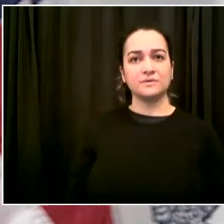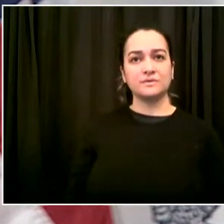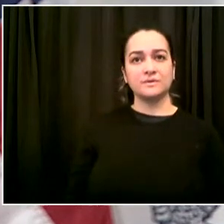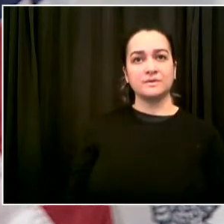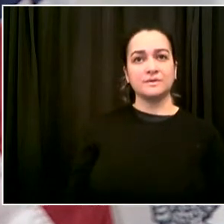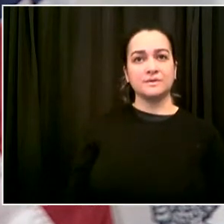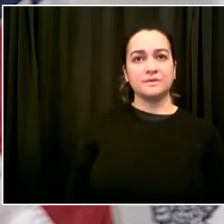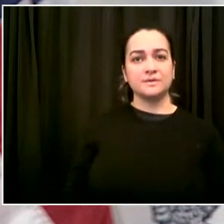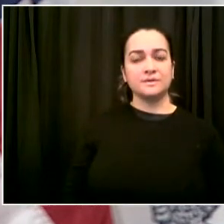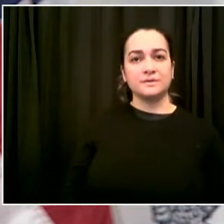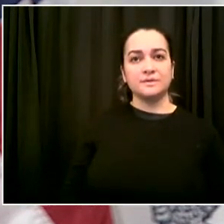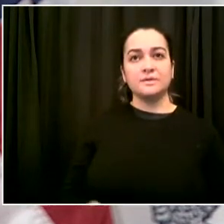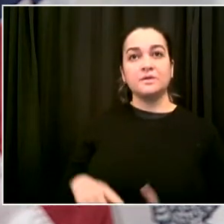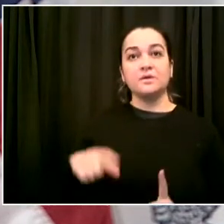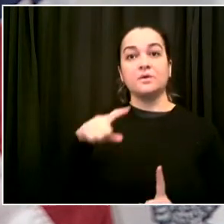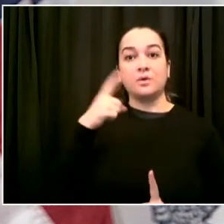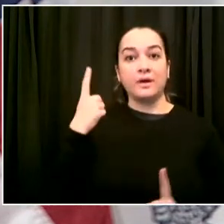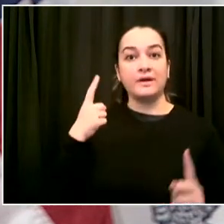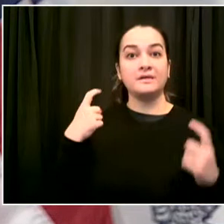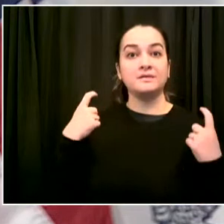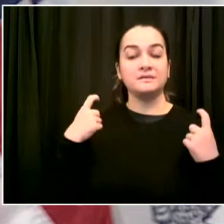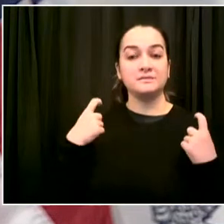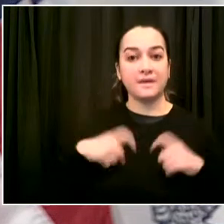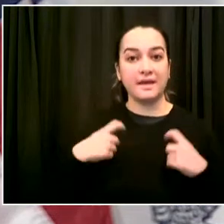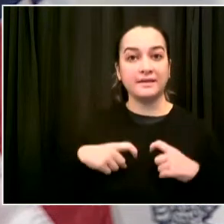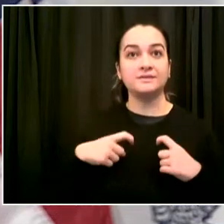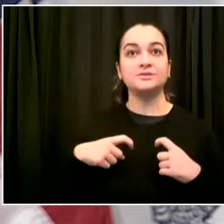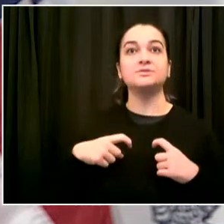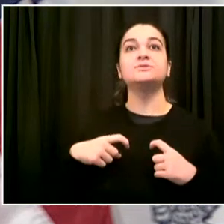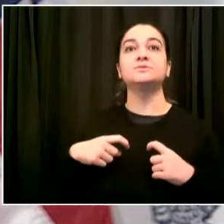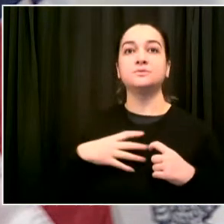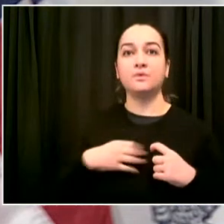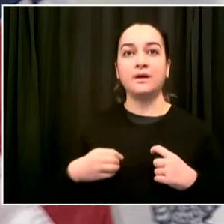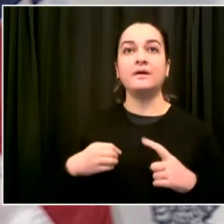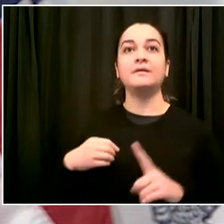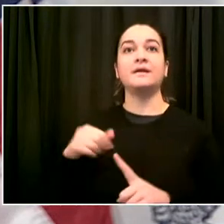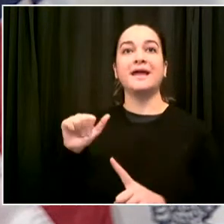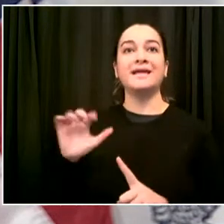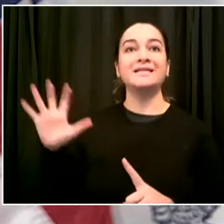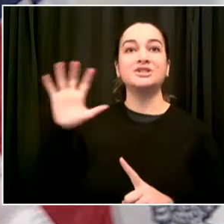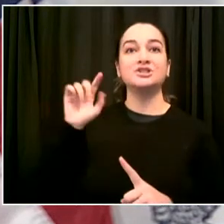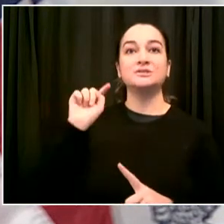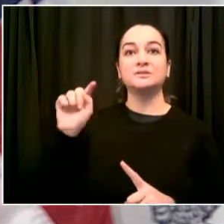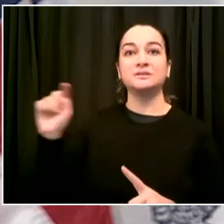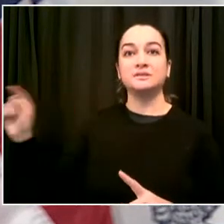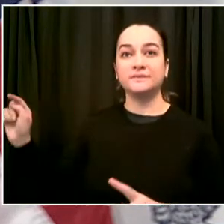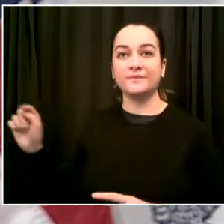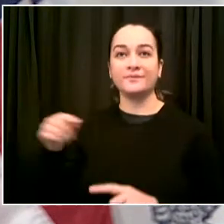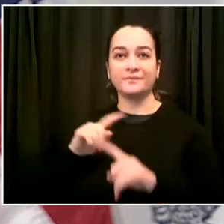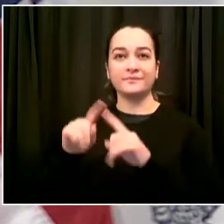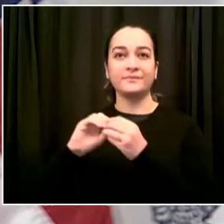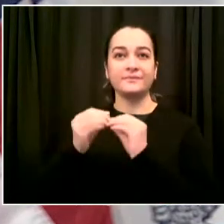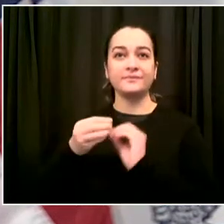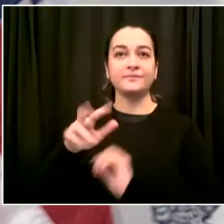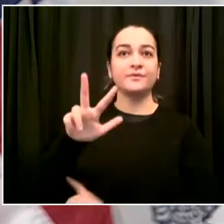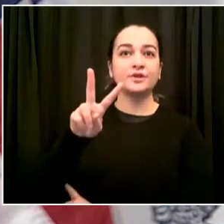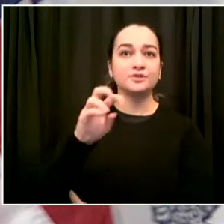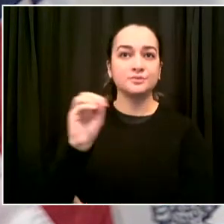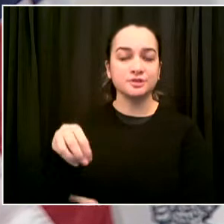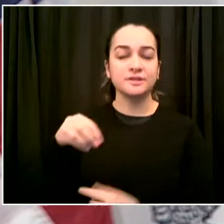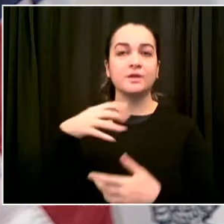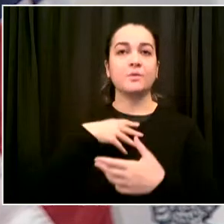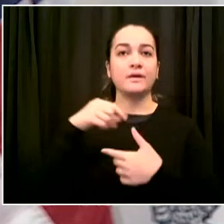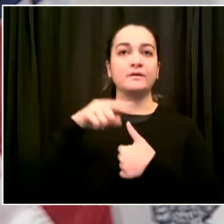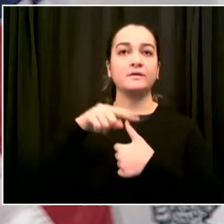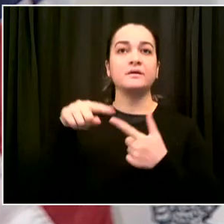saw the difference in the vaccination data compared to that baseline data. But to your point about age, there is some difference in